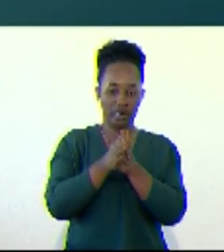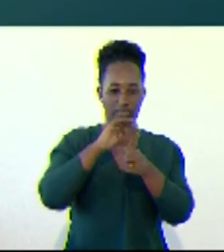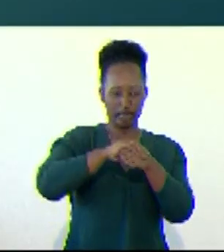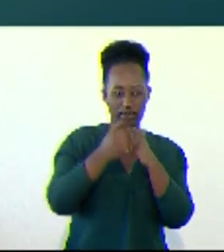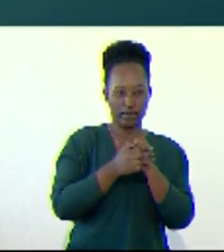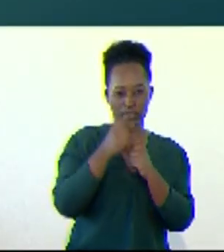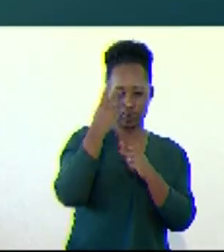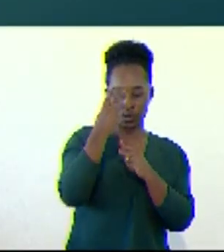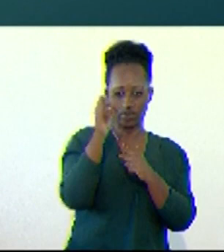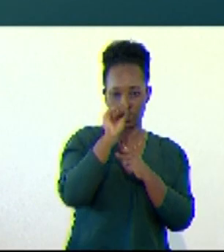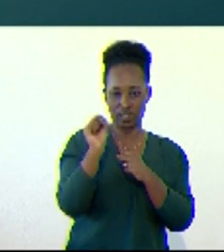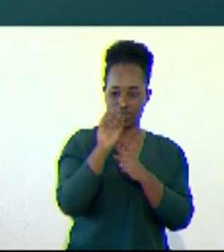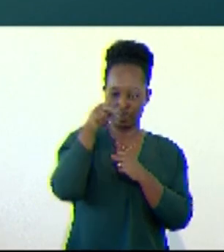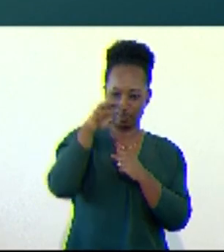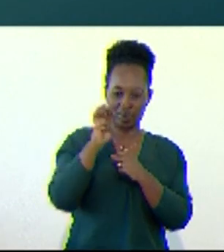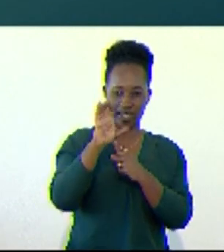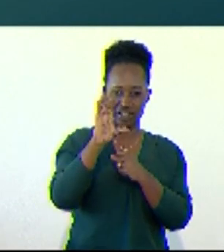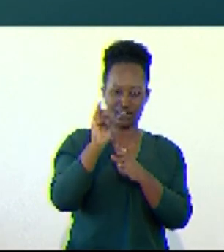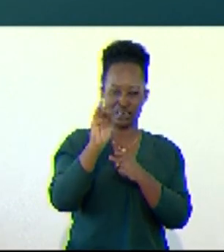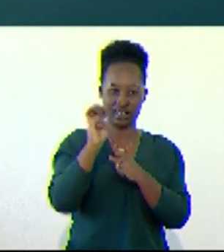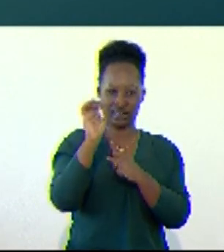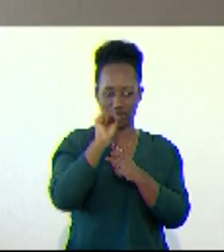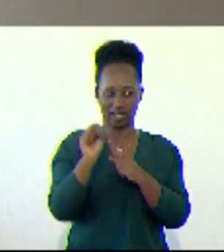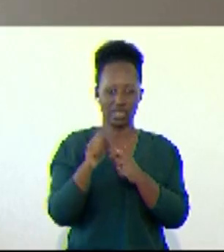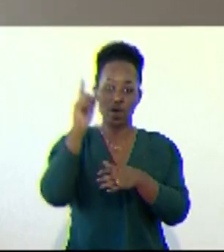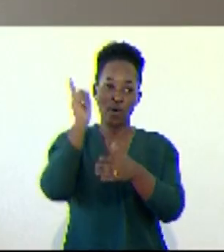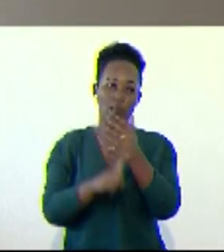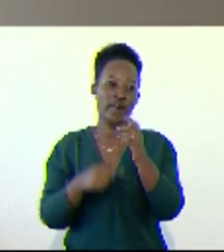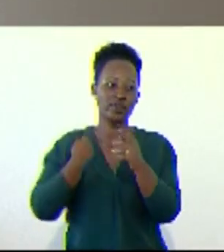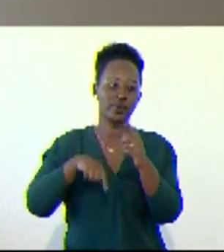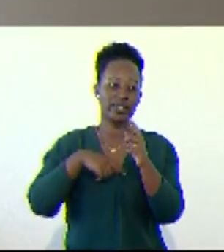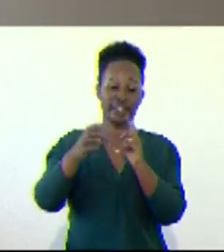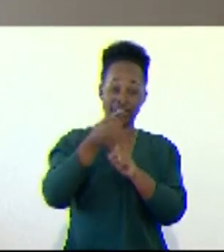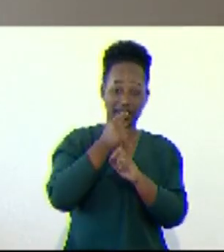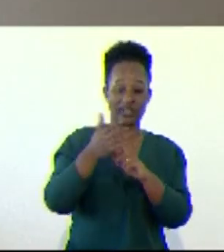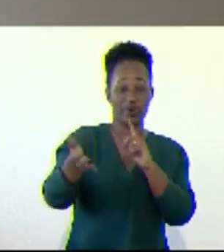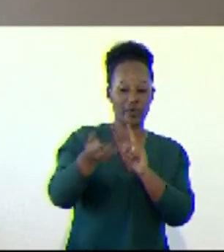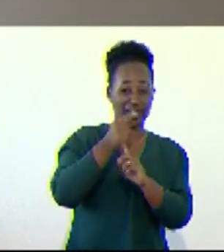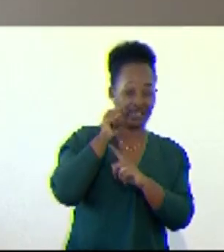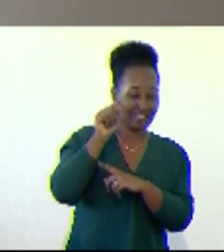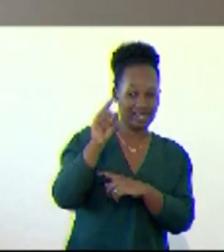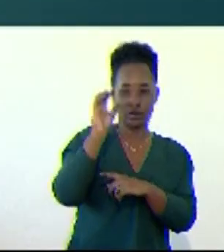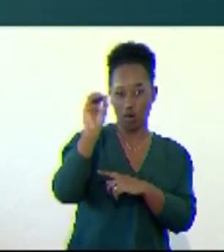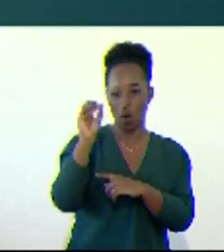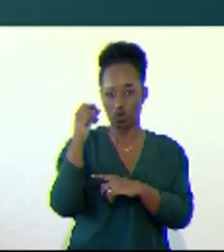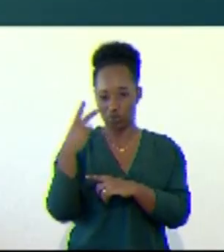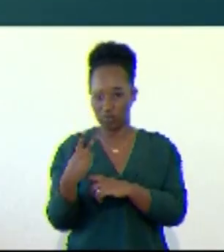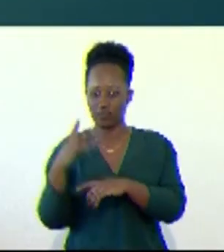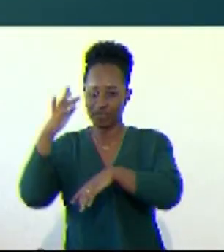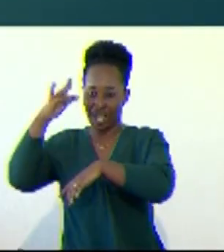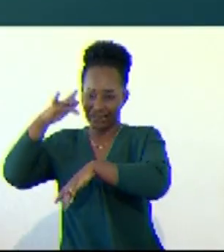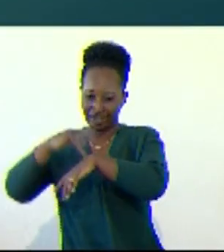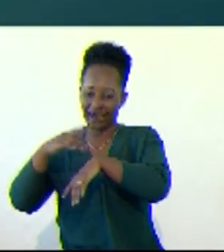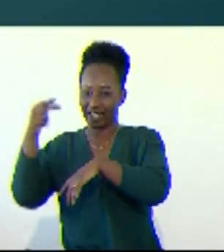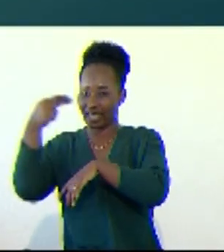And from here, what do we get? We get this oxygen, which attacks the hydrogen and removes